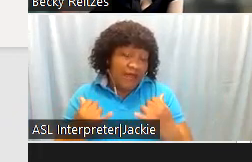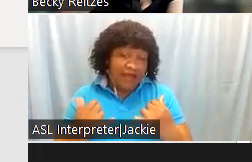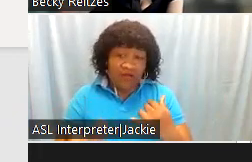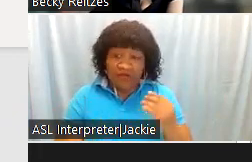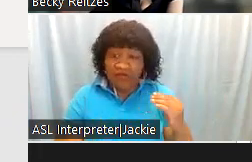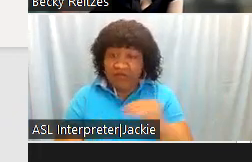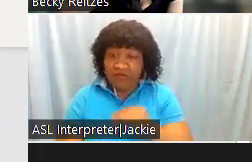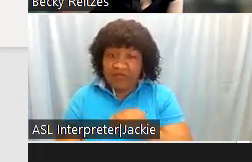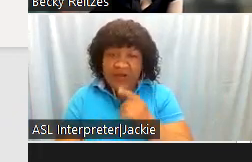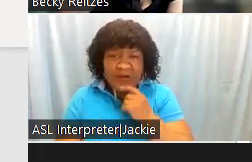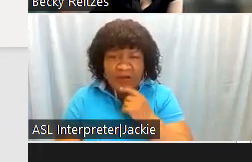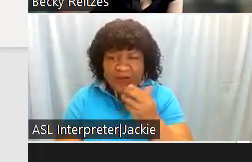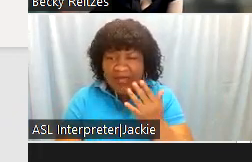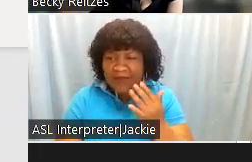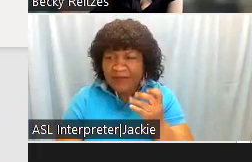it.